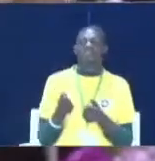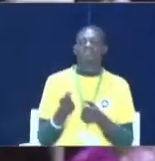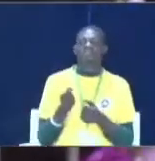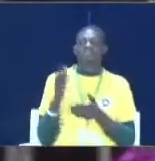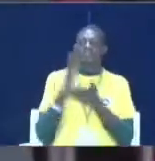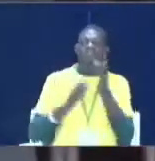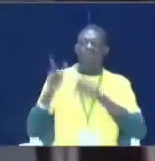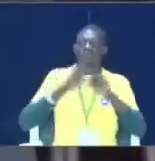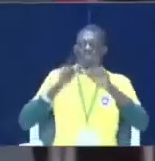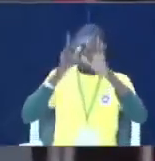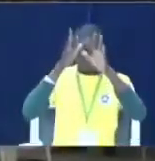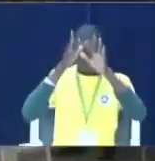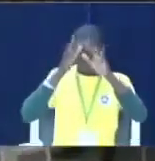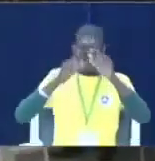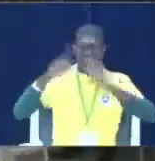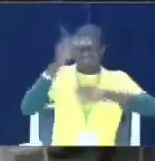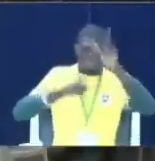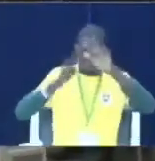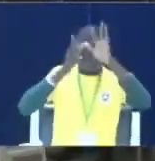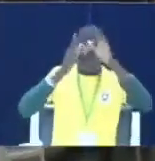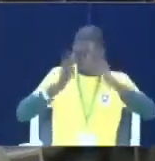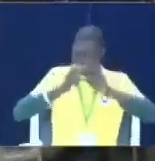Somebody say, Father, enlarge me.